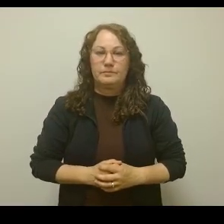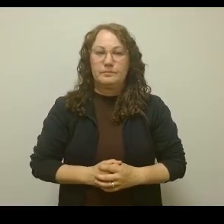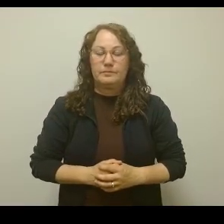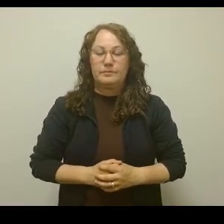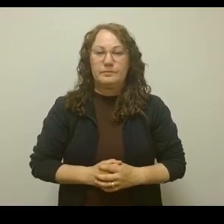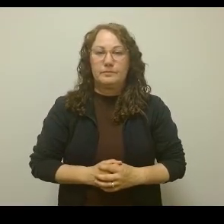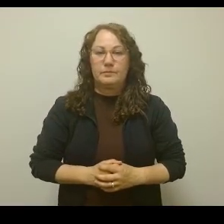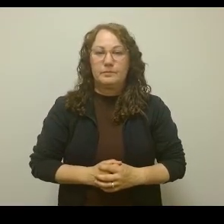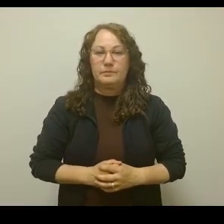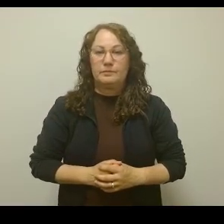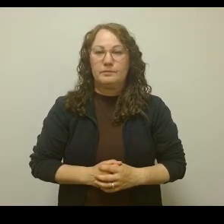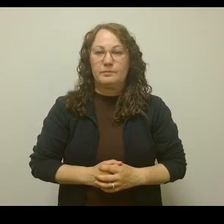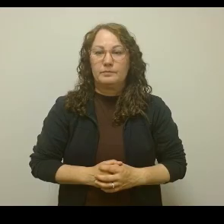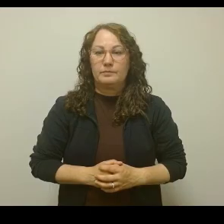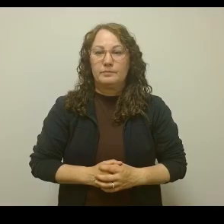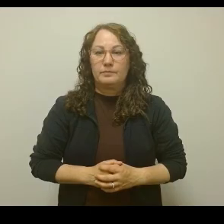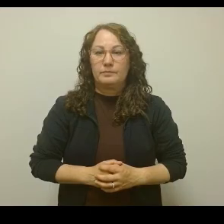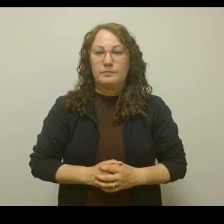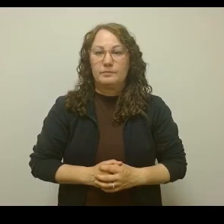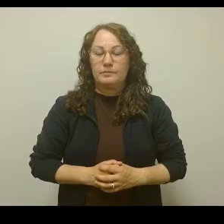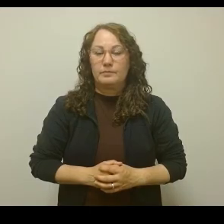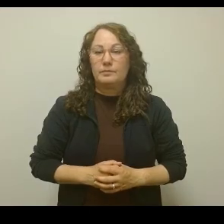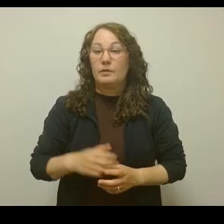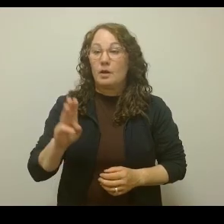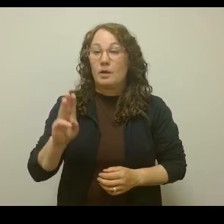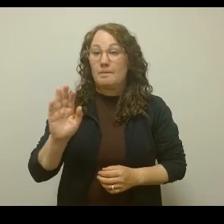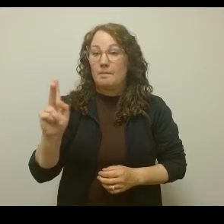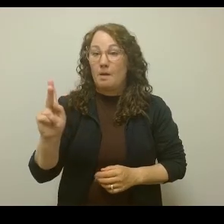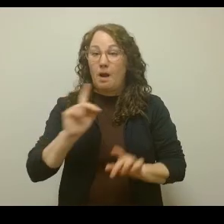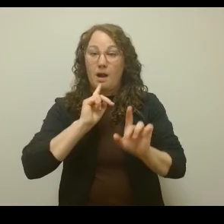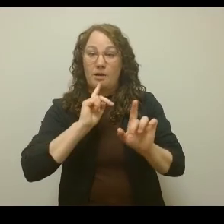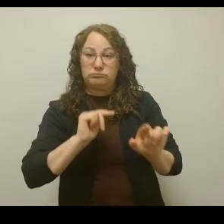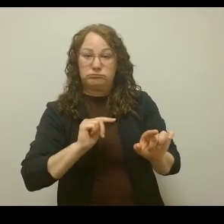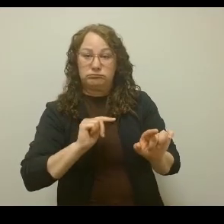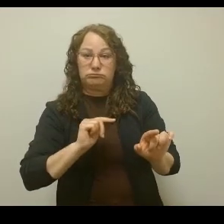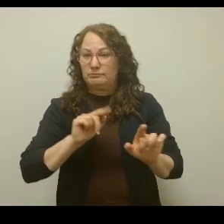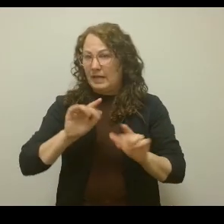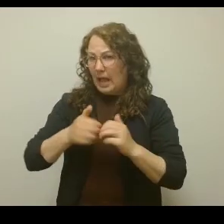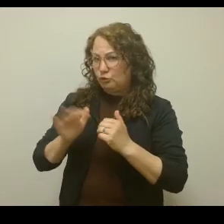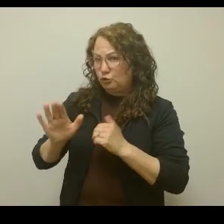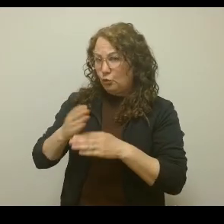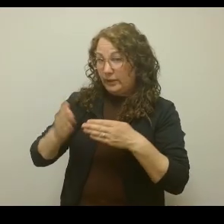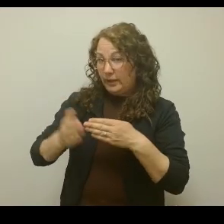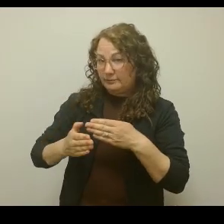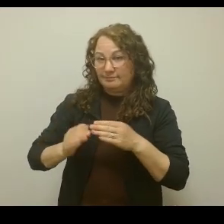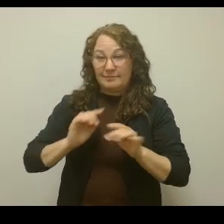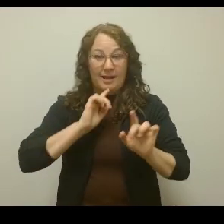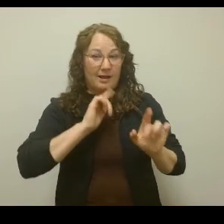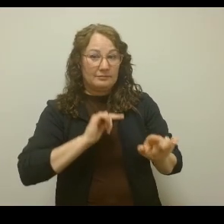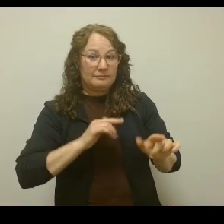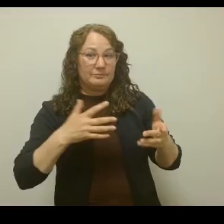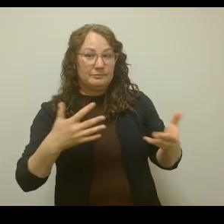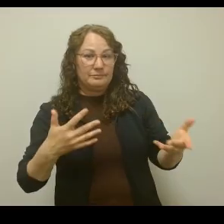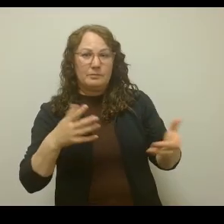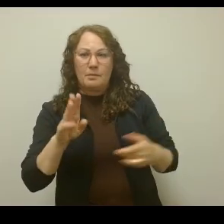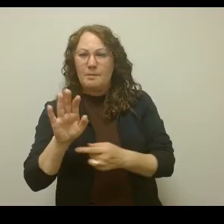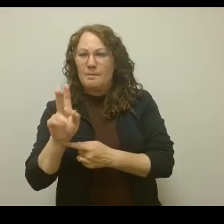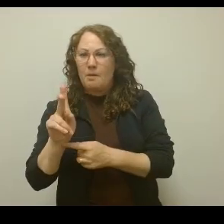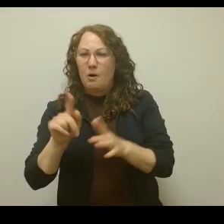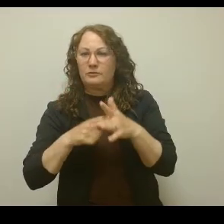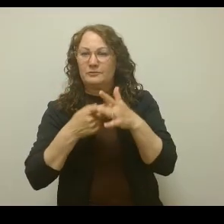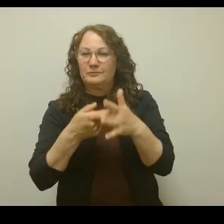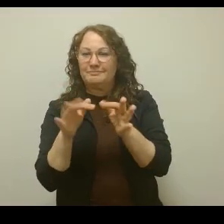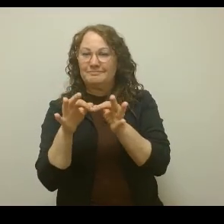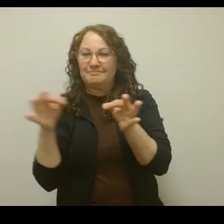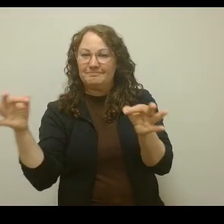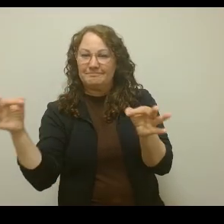So in Mark's reply to John's question, "How was your weekend?" Mark starts by stating